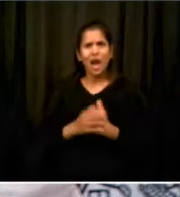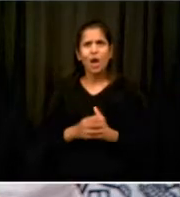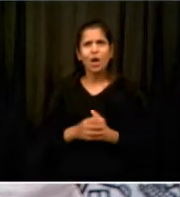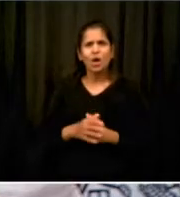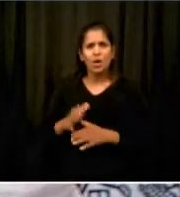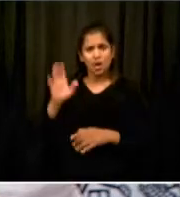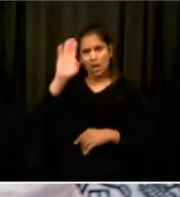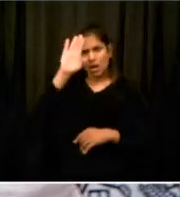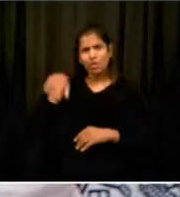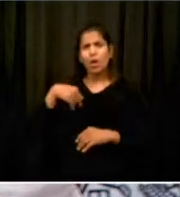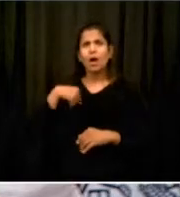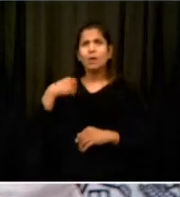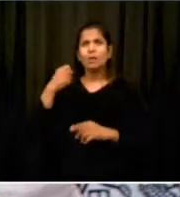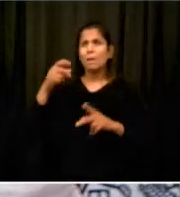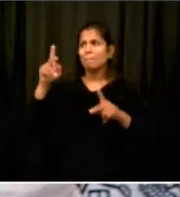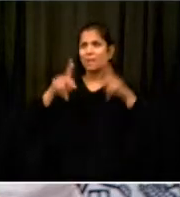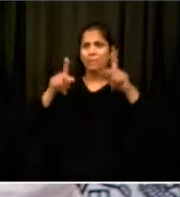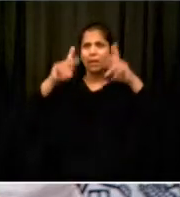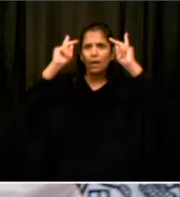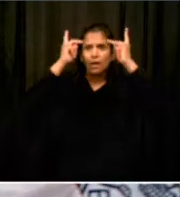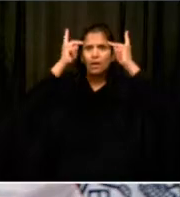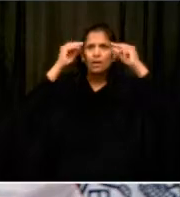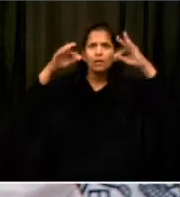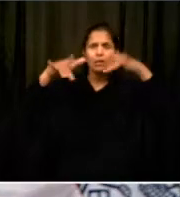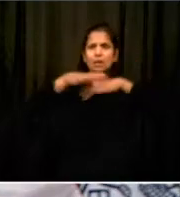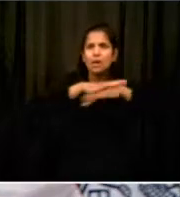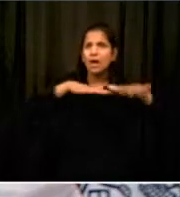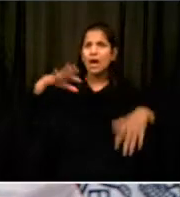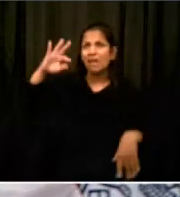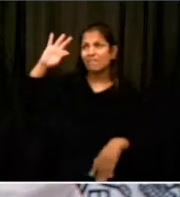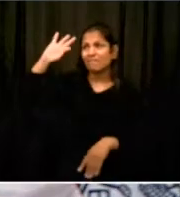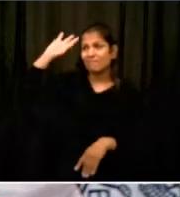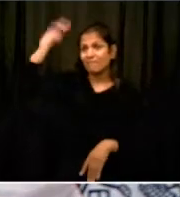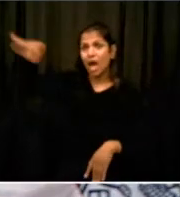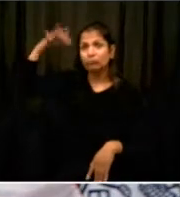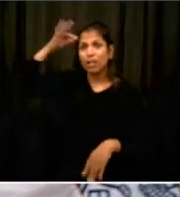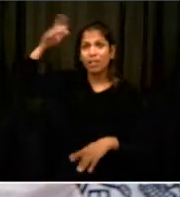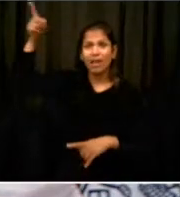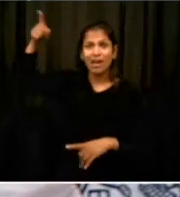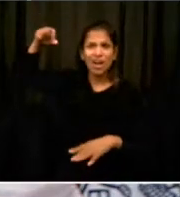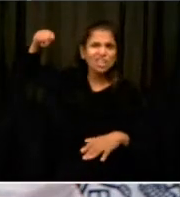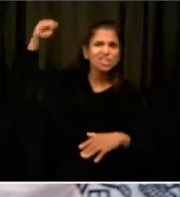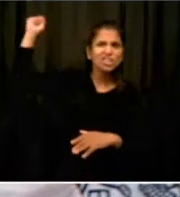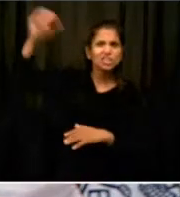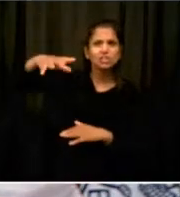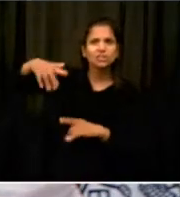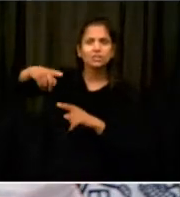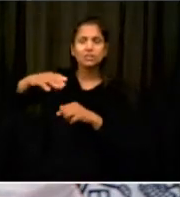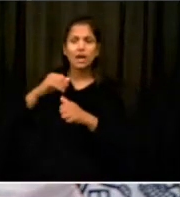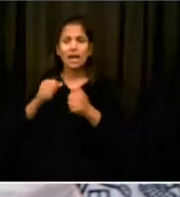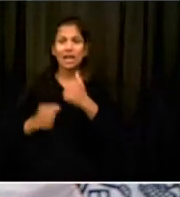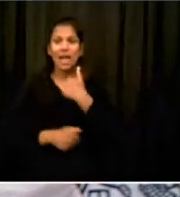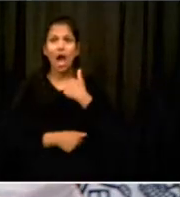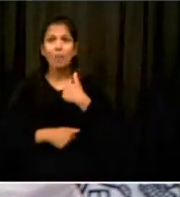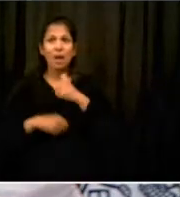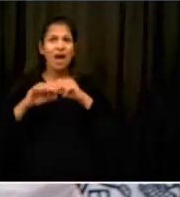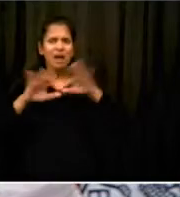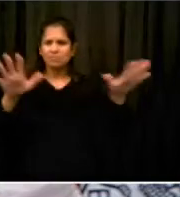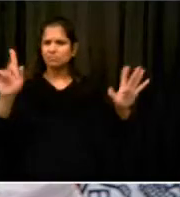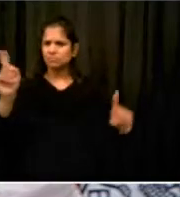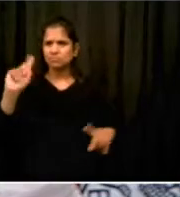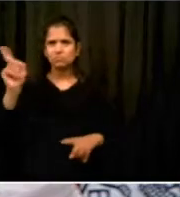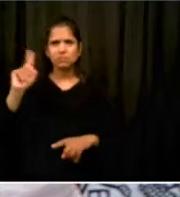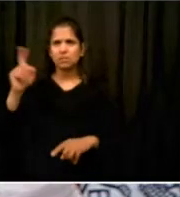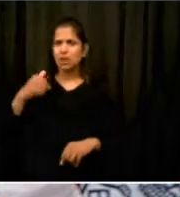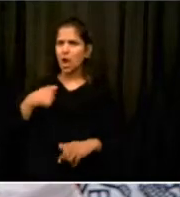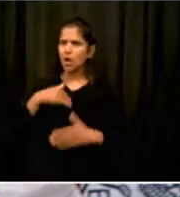about the defense of democratic rights. This city, we do have a clear history of understanding there's going to be a lot of